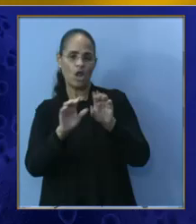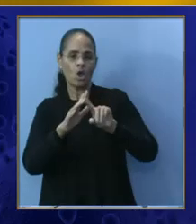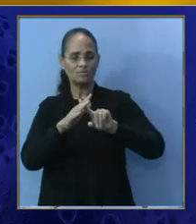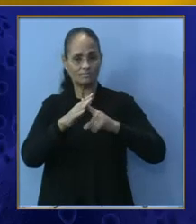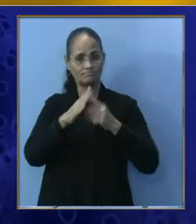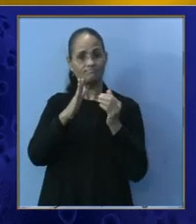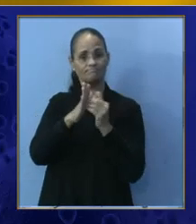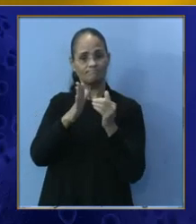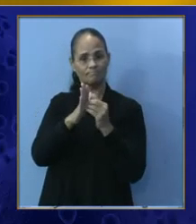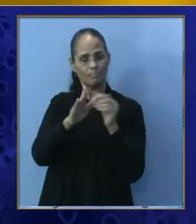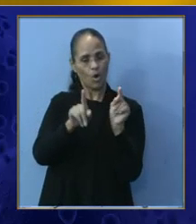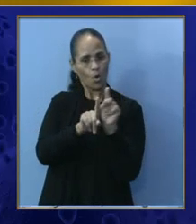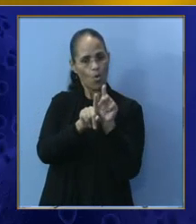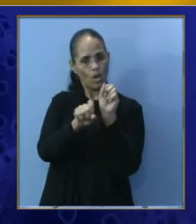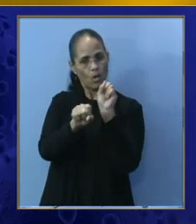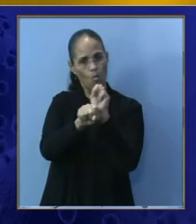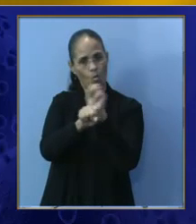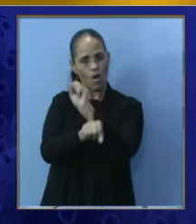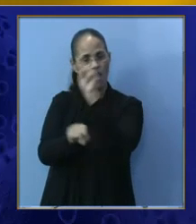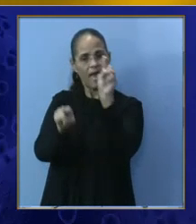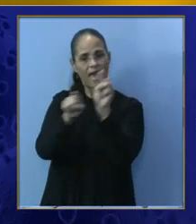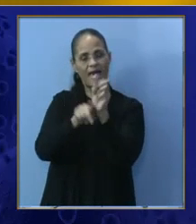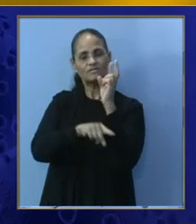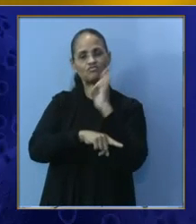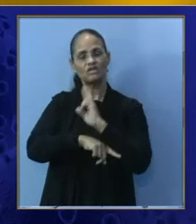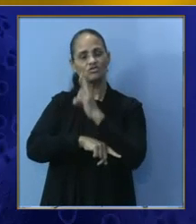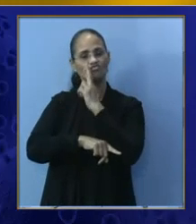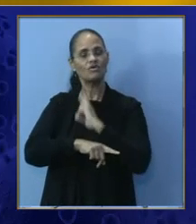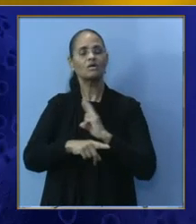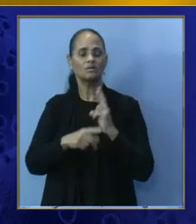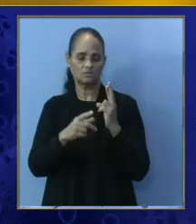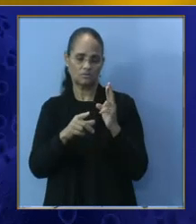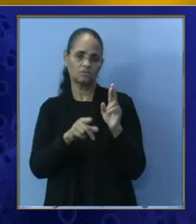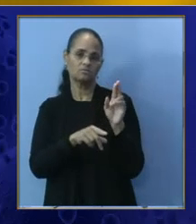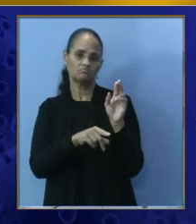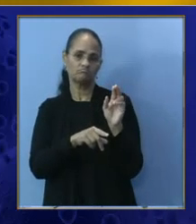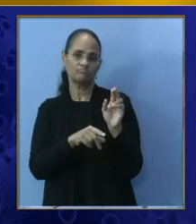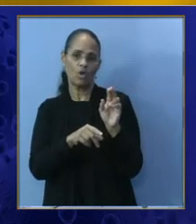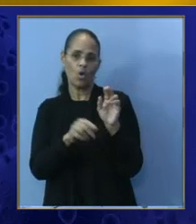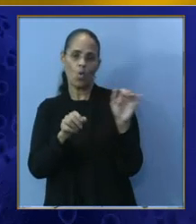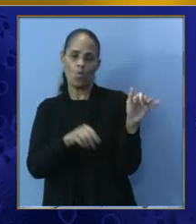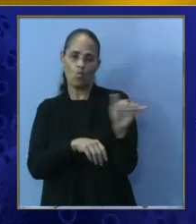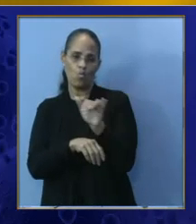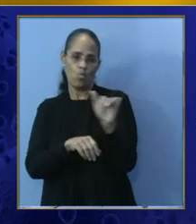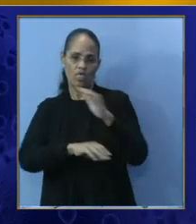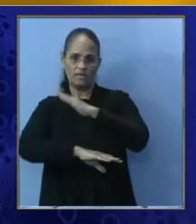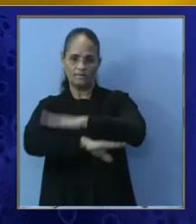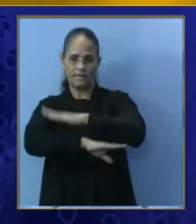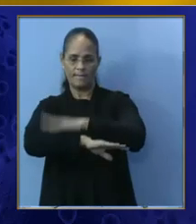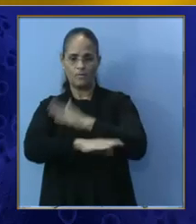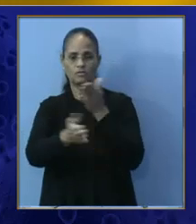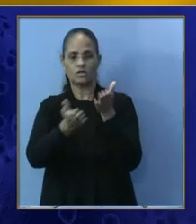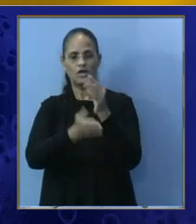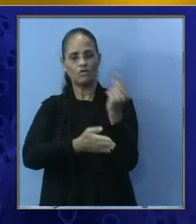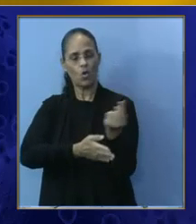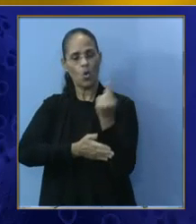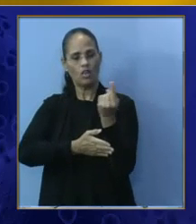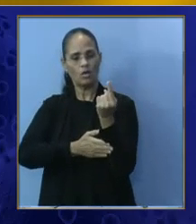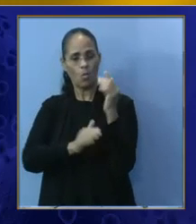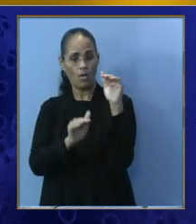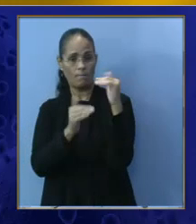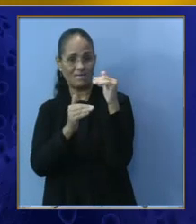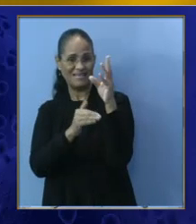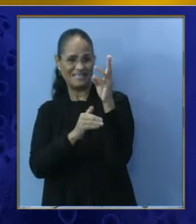be permitted to operate as restaurants are able to operate with table service only, with a maximum of